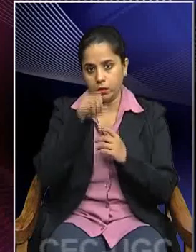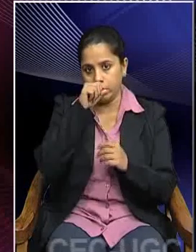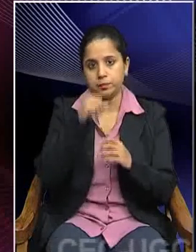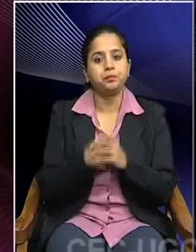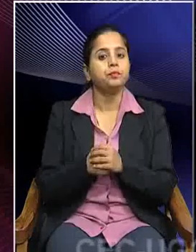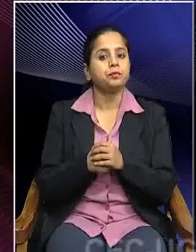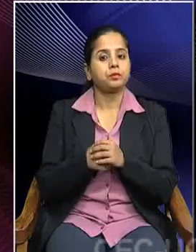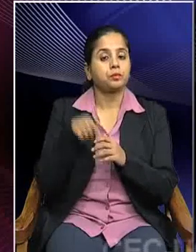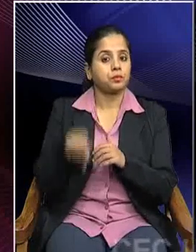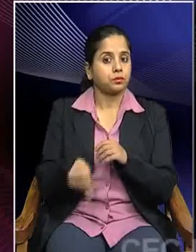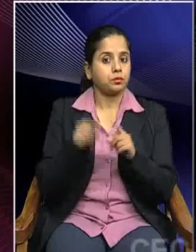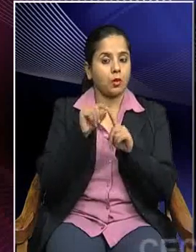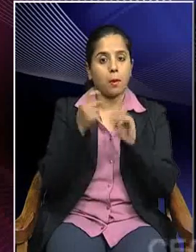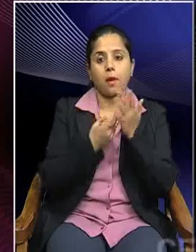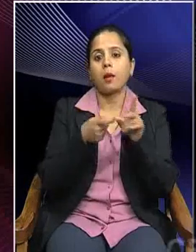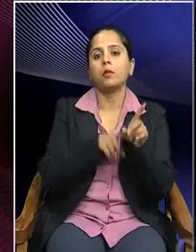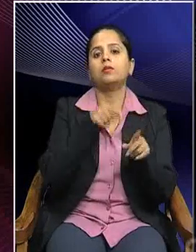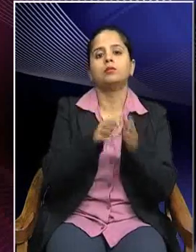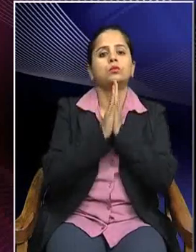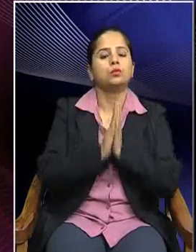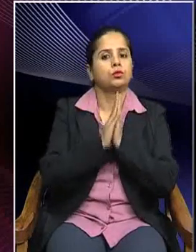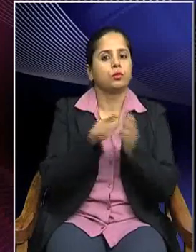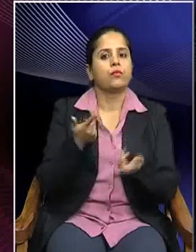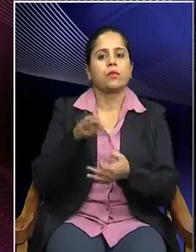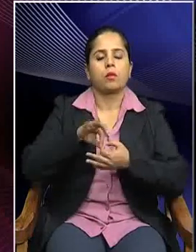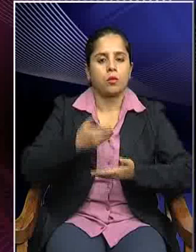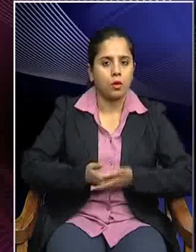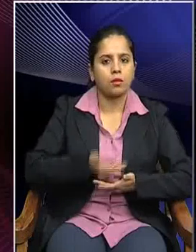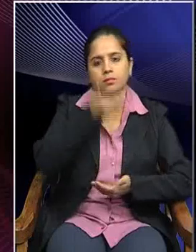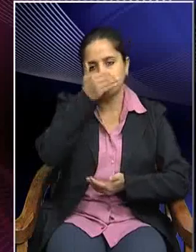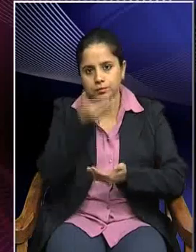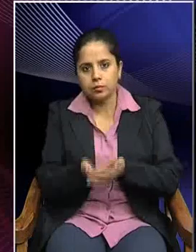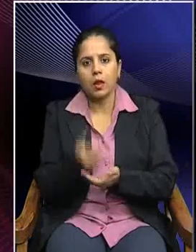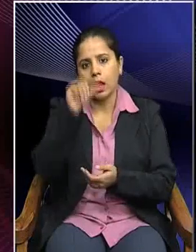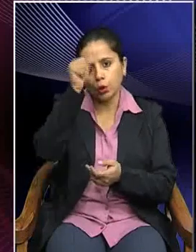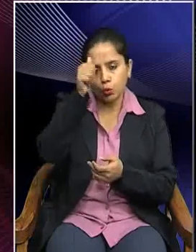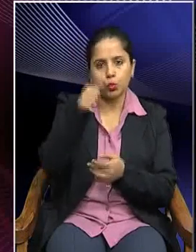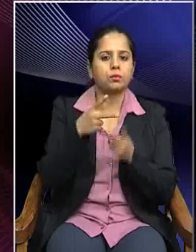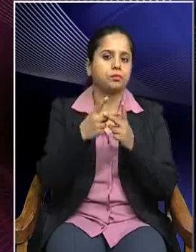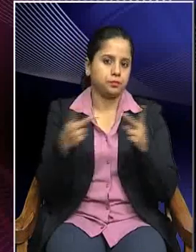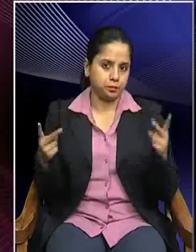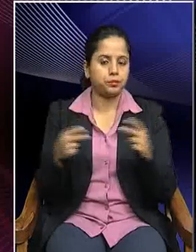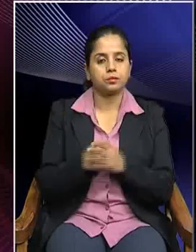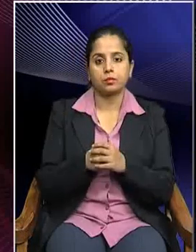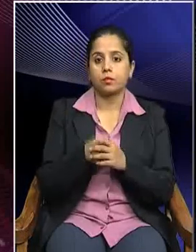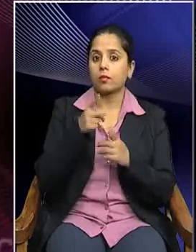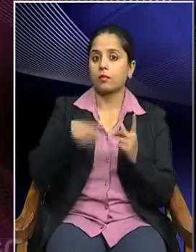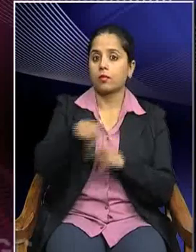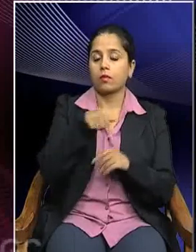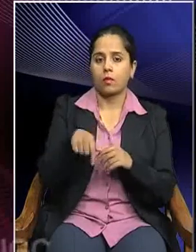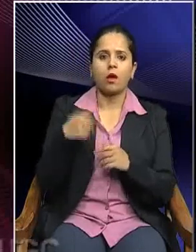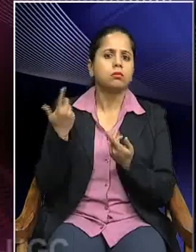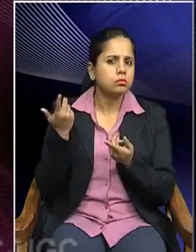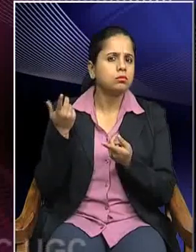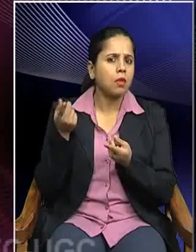the primary religion in the form of Buddhism, Jainism, Hinduism, and so forth. So there is this trend